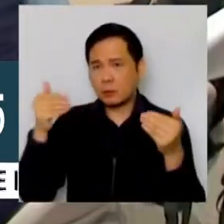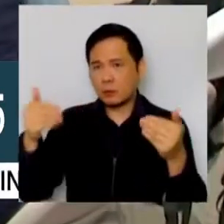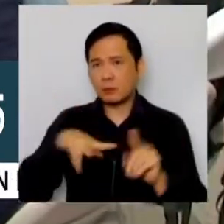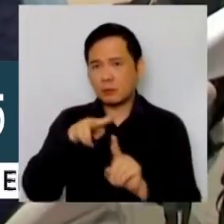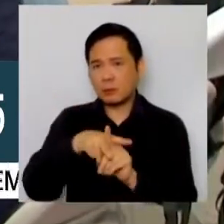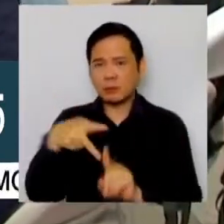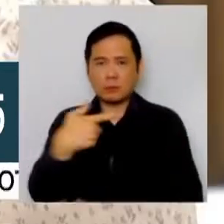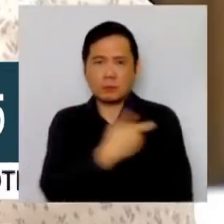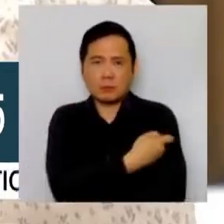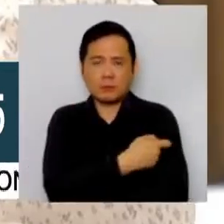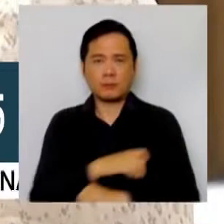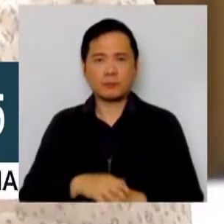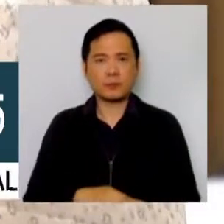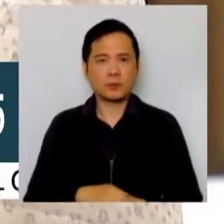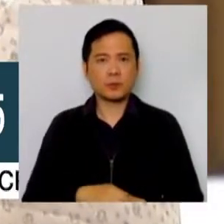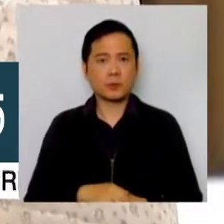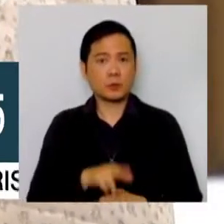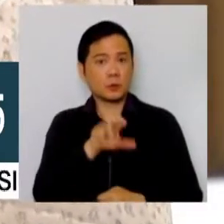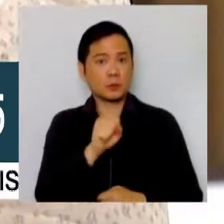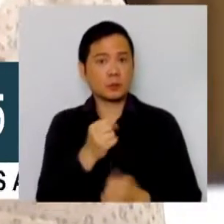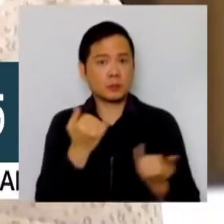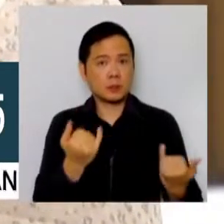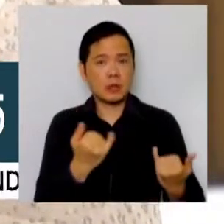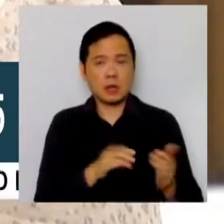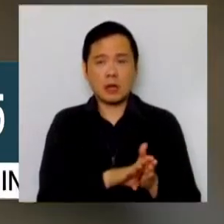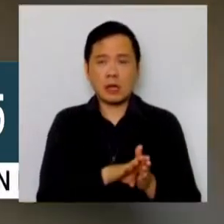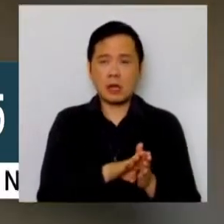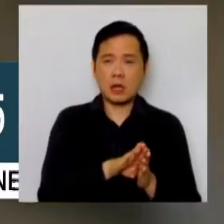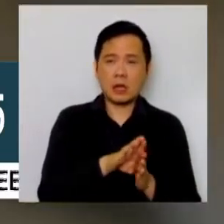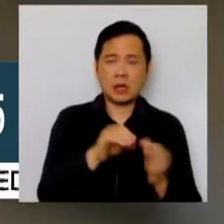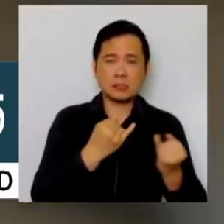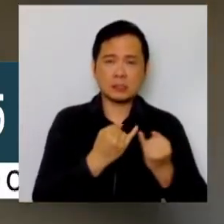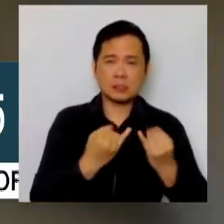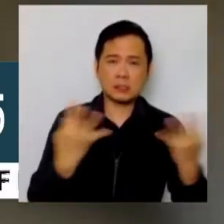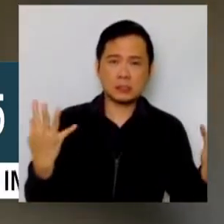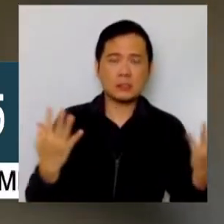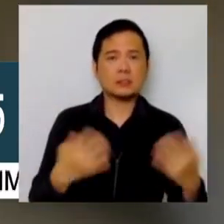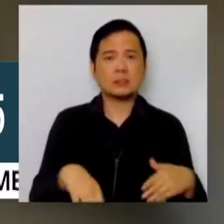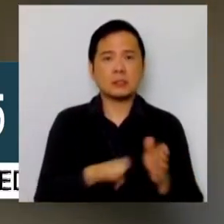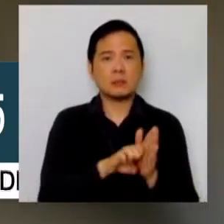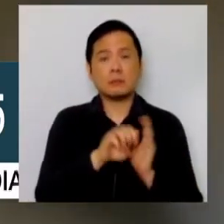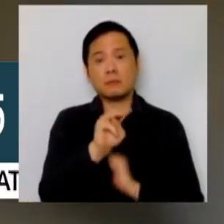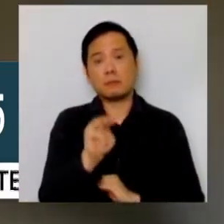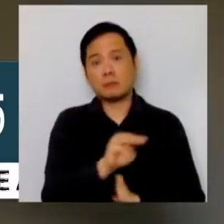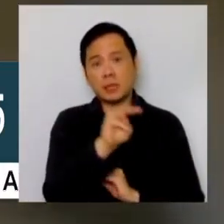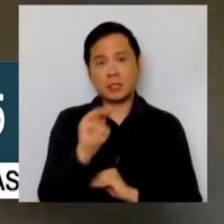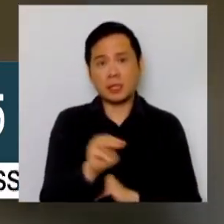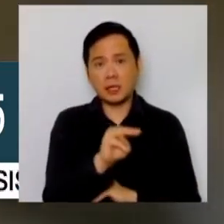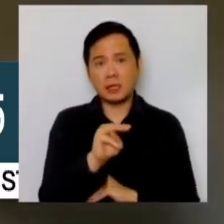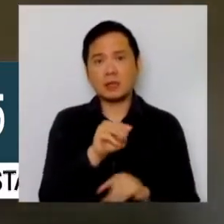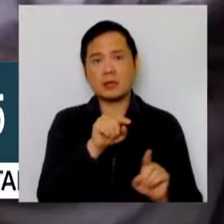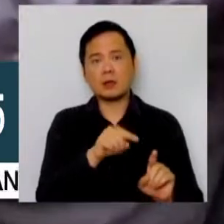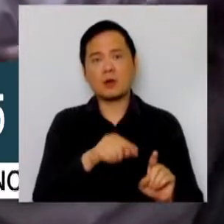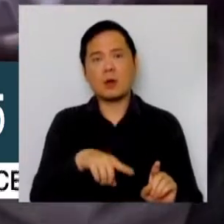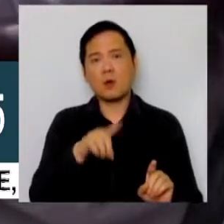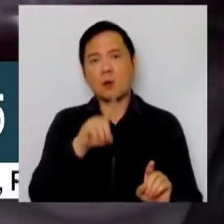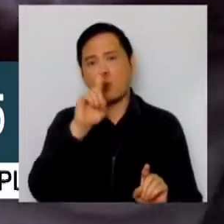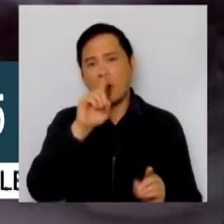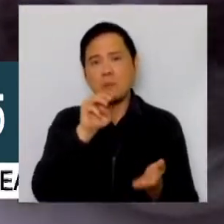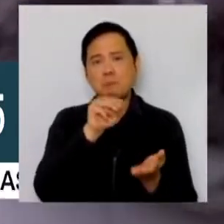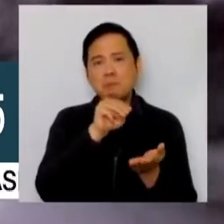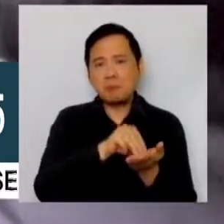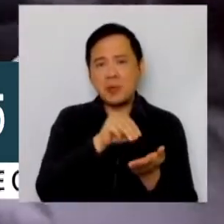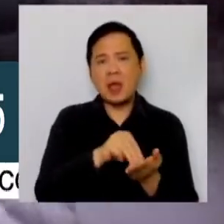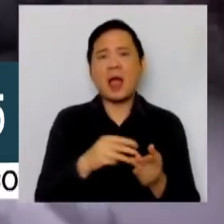as the U.S. grapples with record high numbers of infections. On Monday, the U.S. broke pandemic records with nearly 1 million